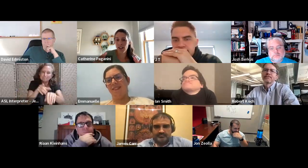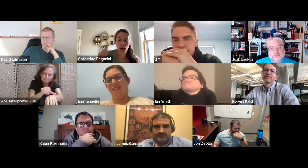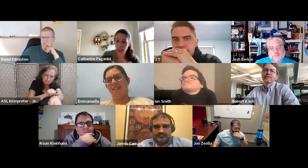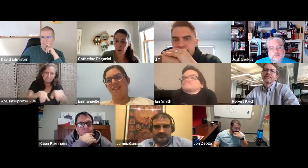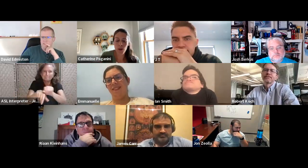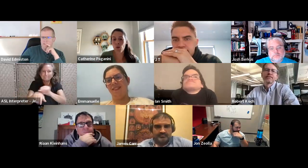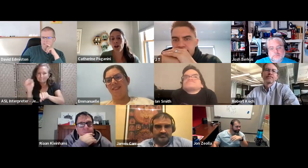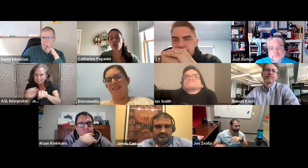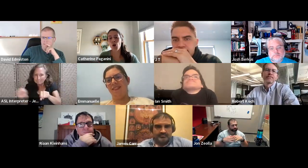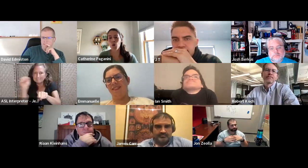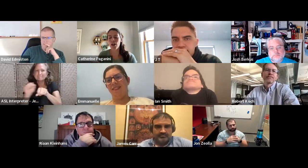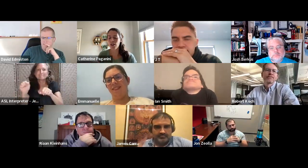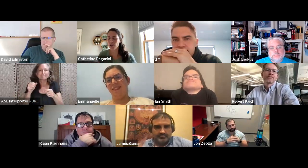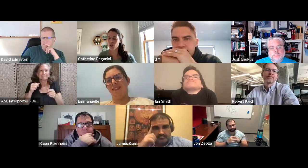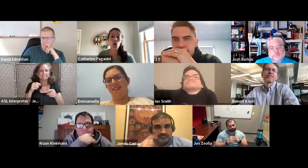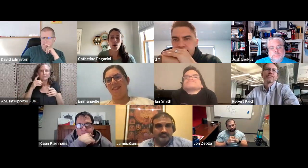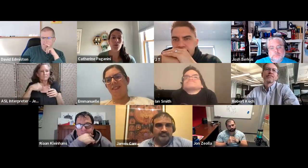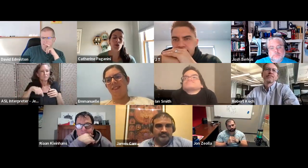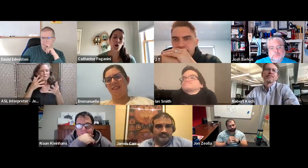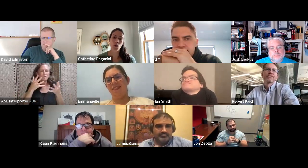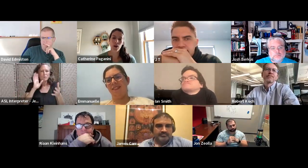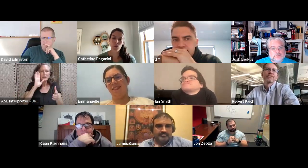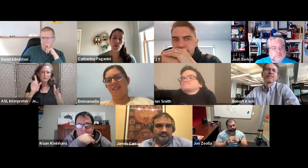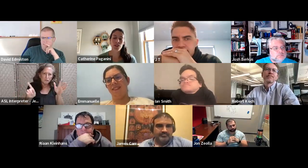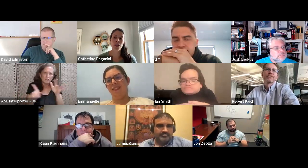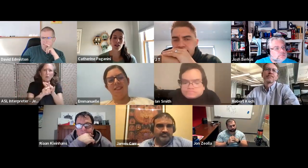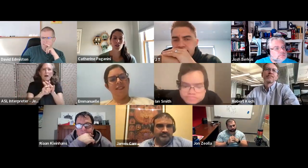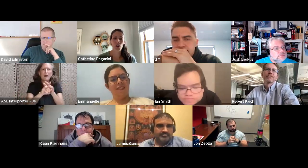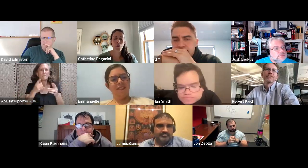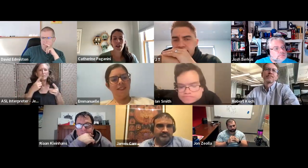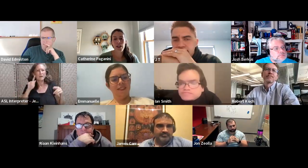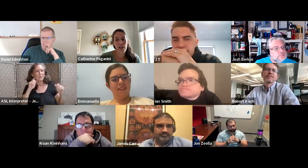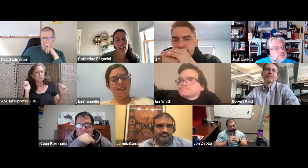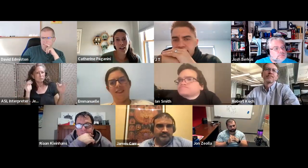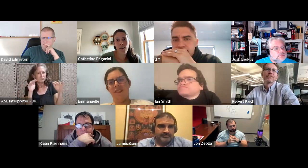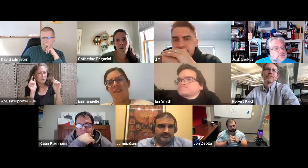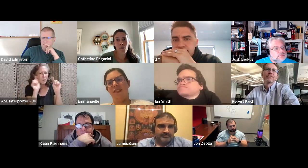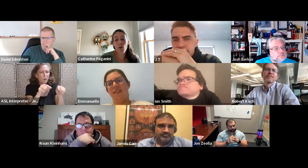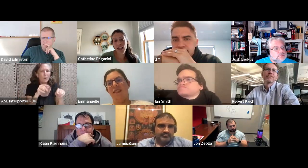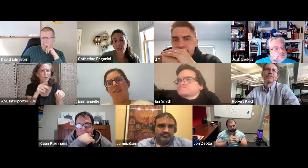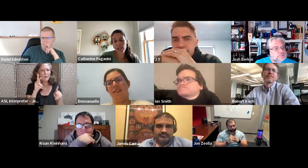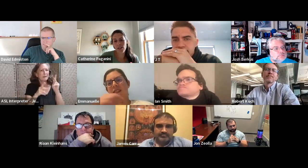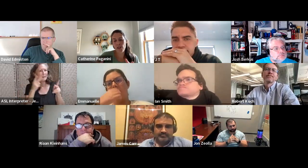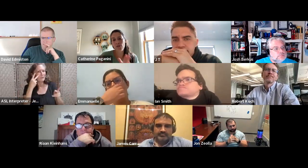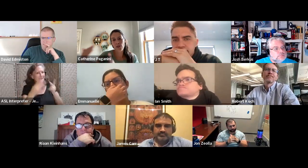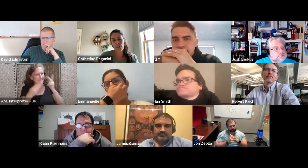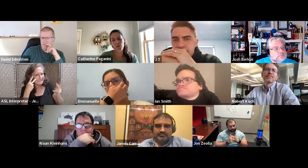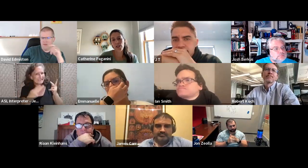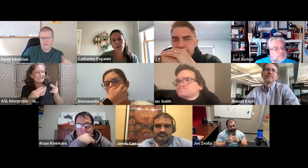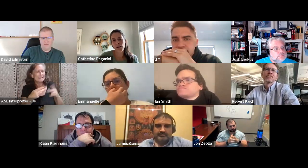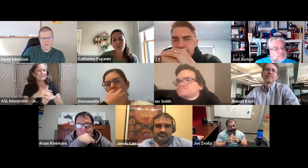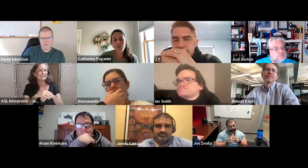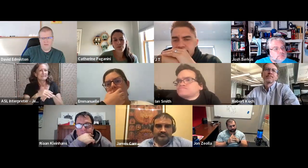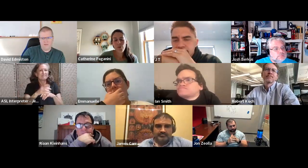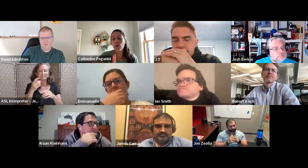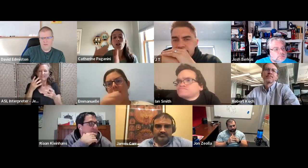are saying, okay, we want to show up so people see us. So, and for that reason, especially for the